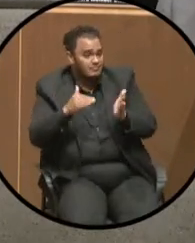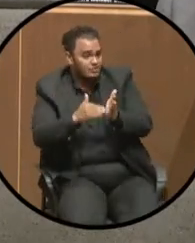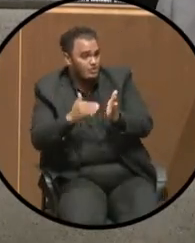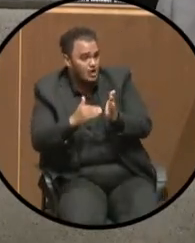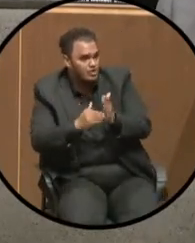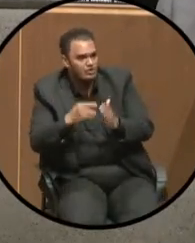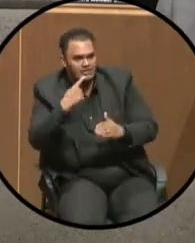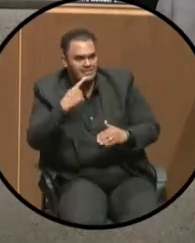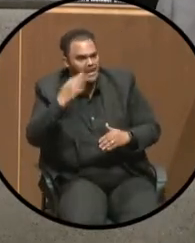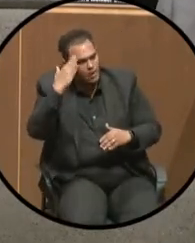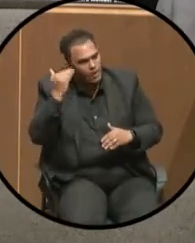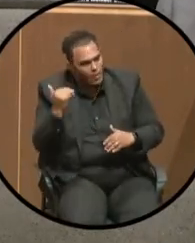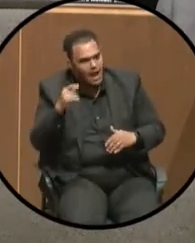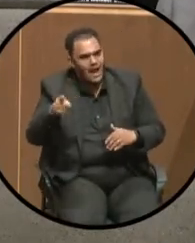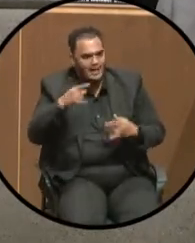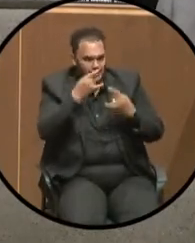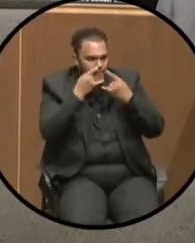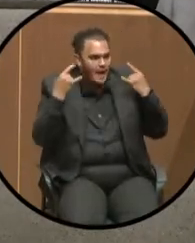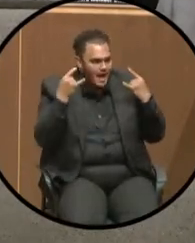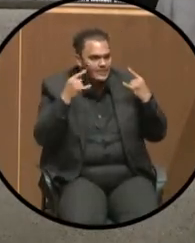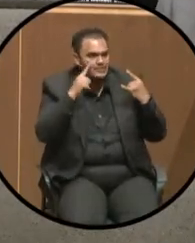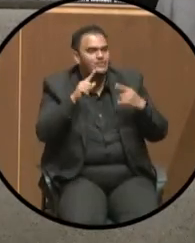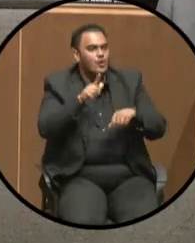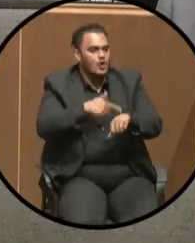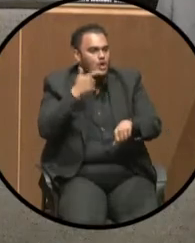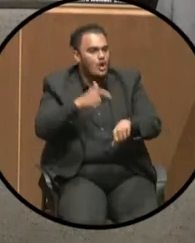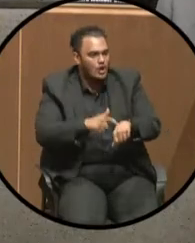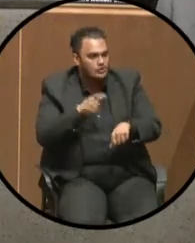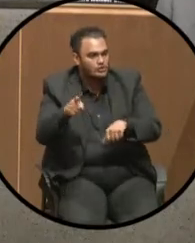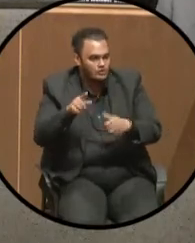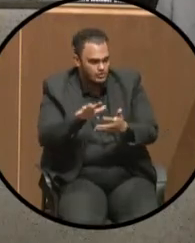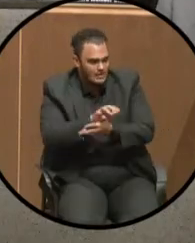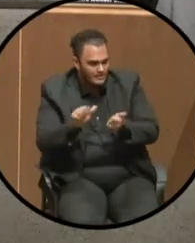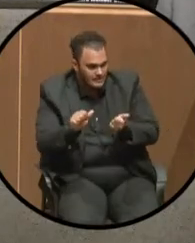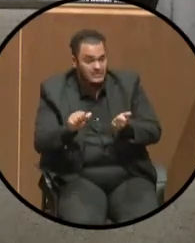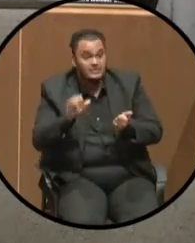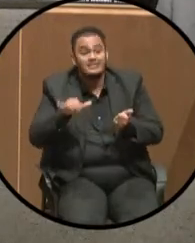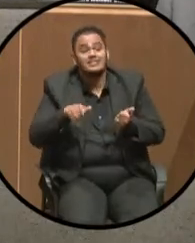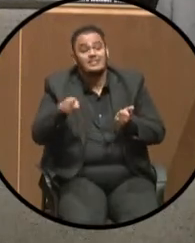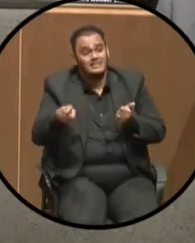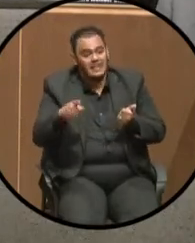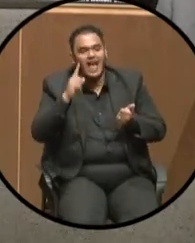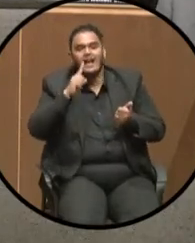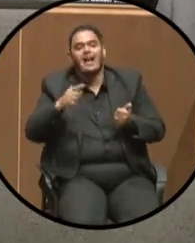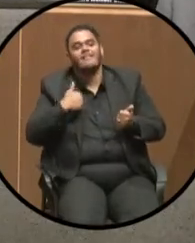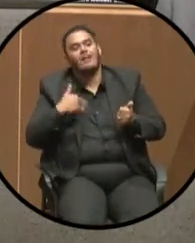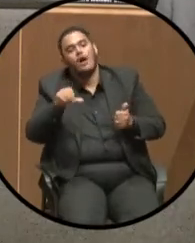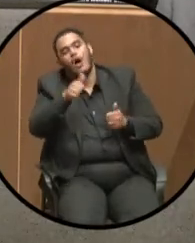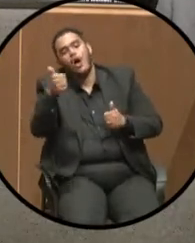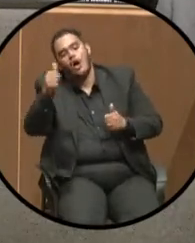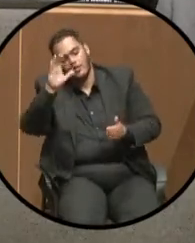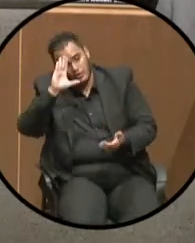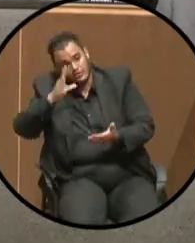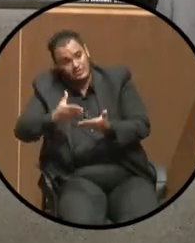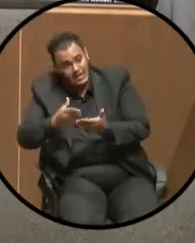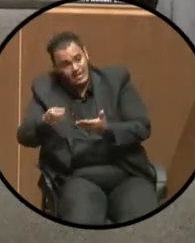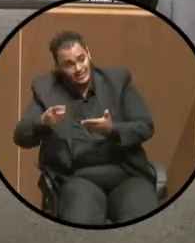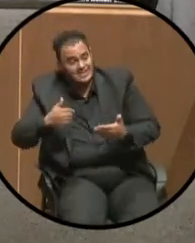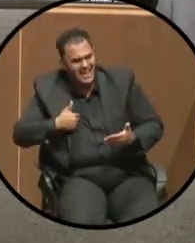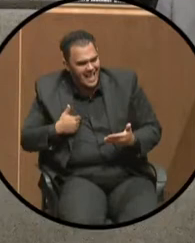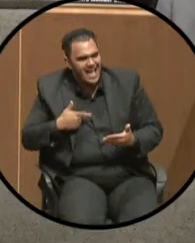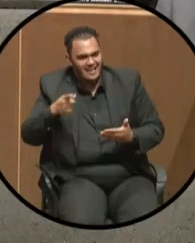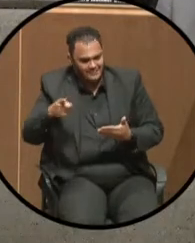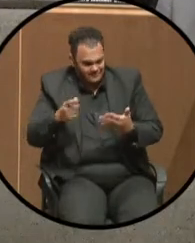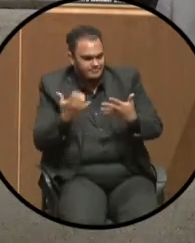are now monitoring for long-term lung damage. I also have another son who is a singer and is entering his senior year and benefits